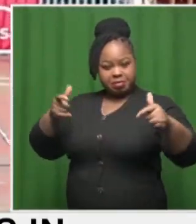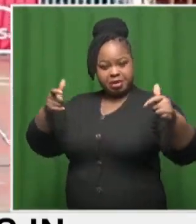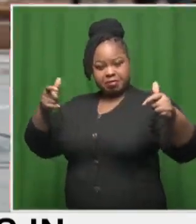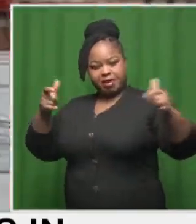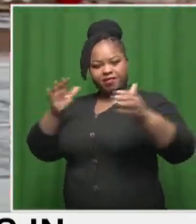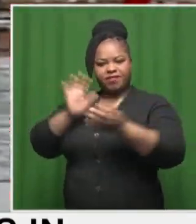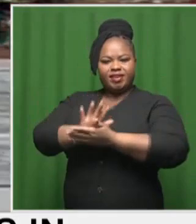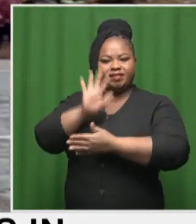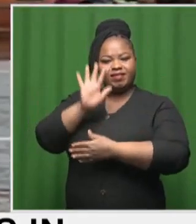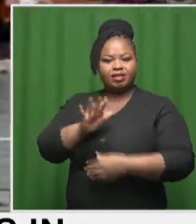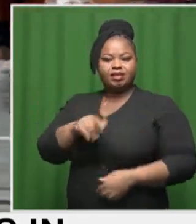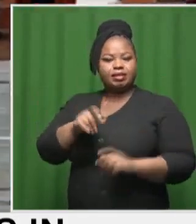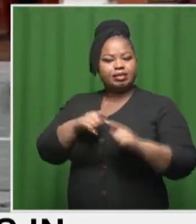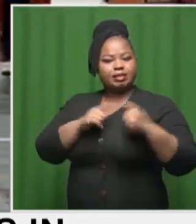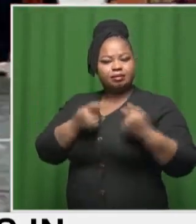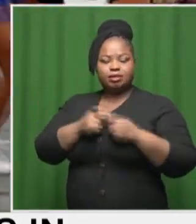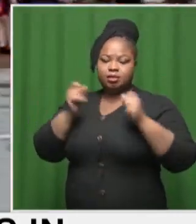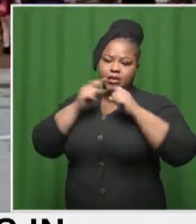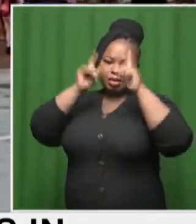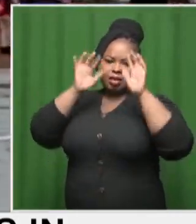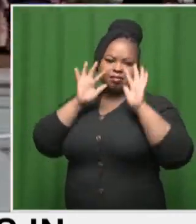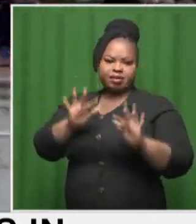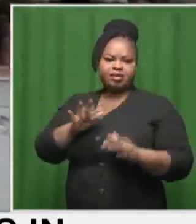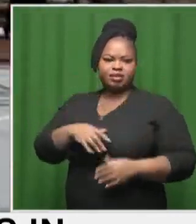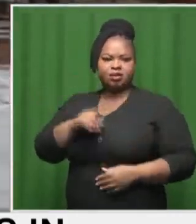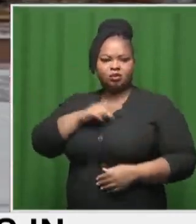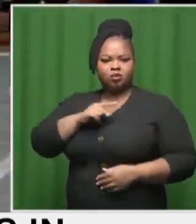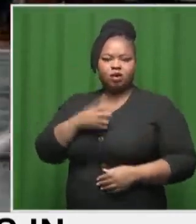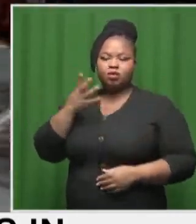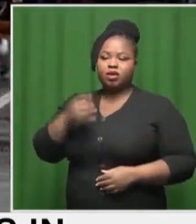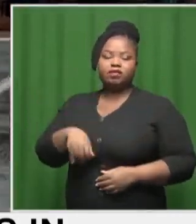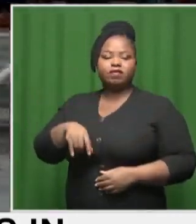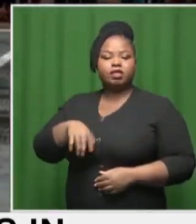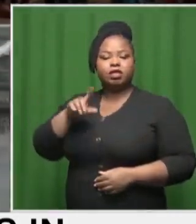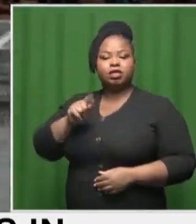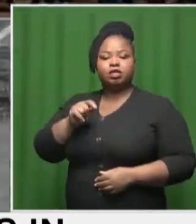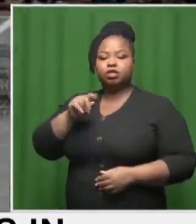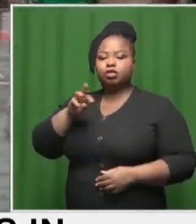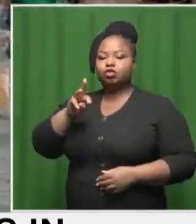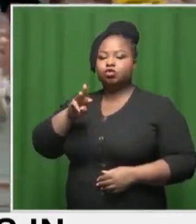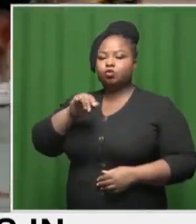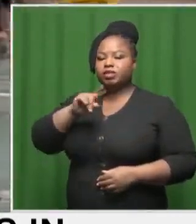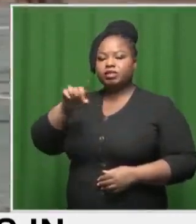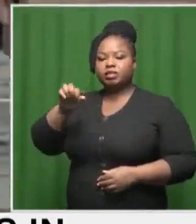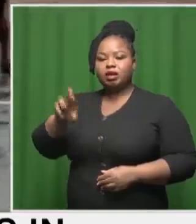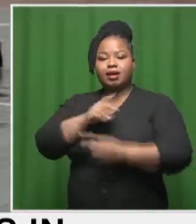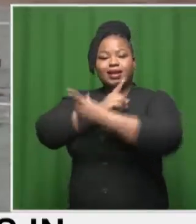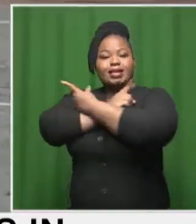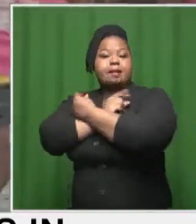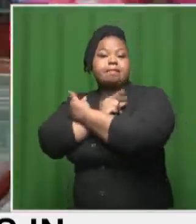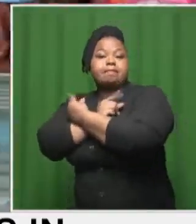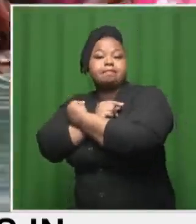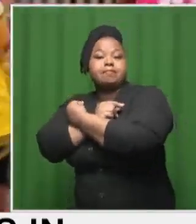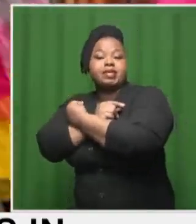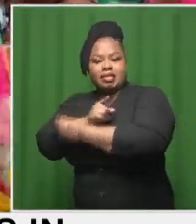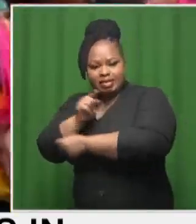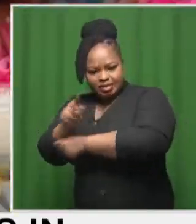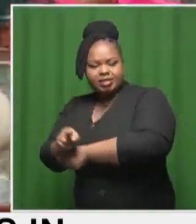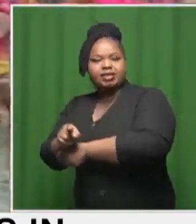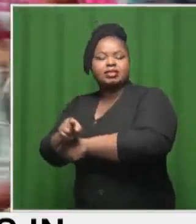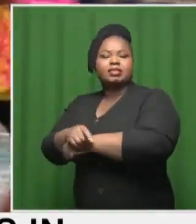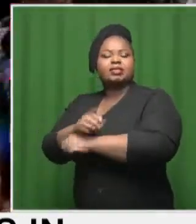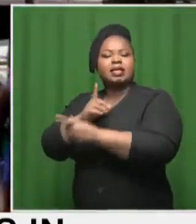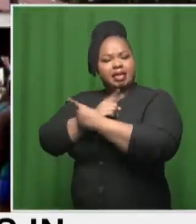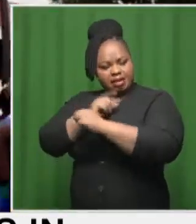mean, it's amazing at how it's growing. We have the Twiza. People don't know that we've got the Twiza Club Championships, where these clubs